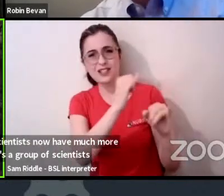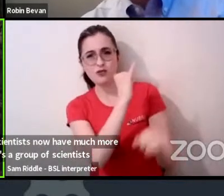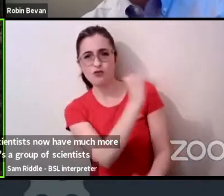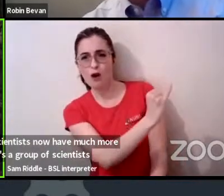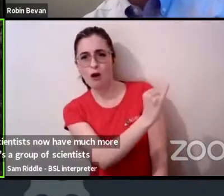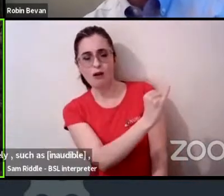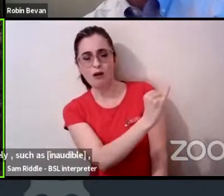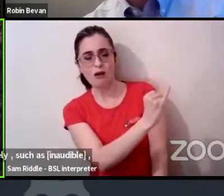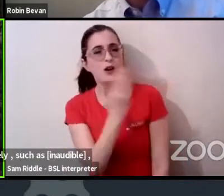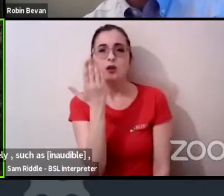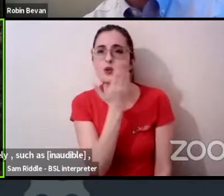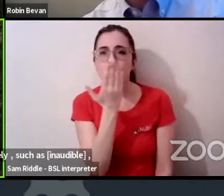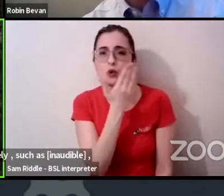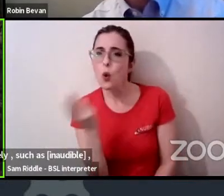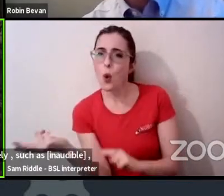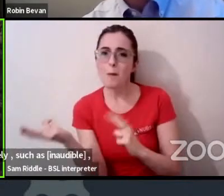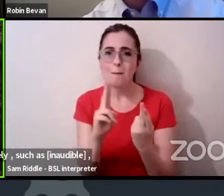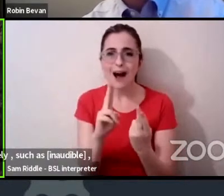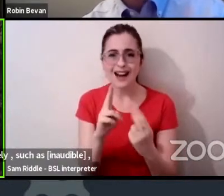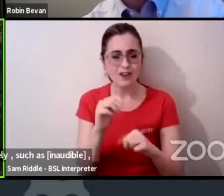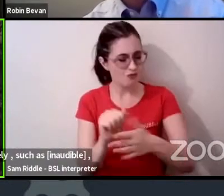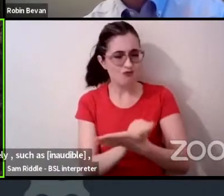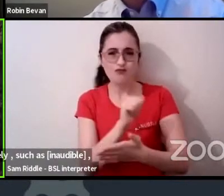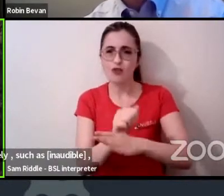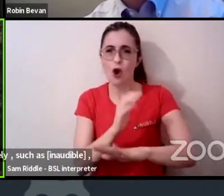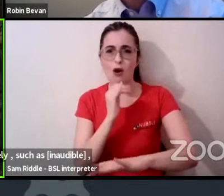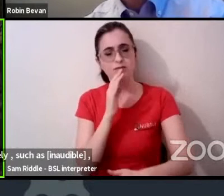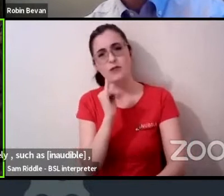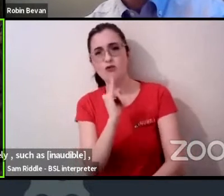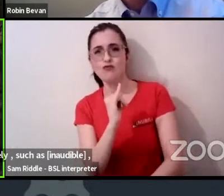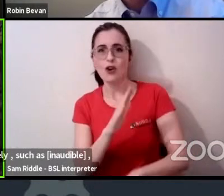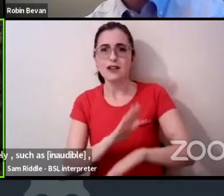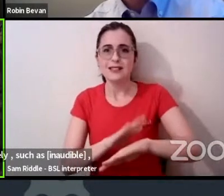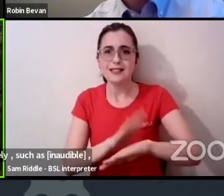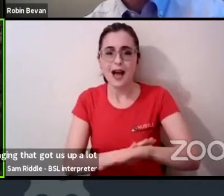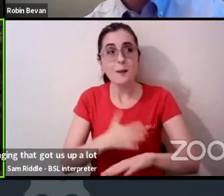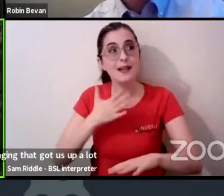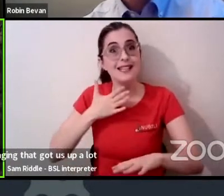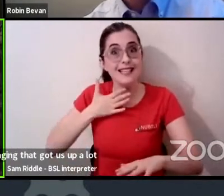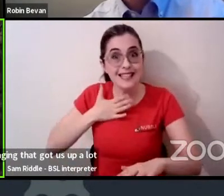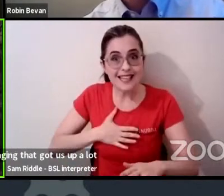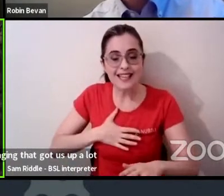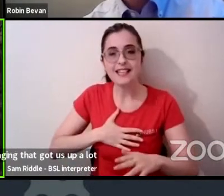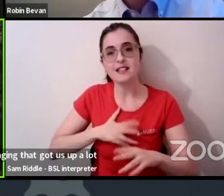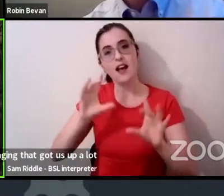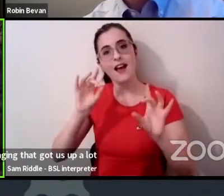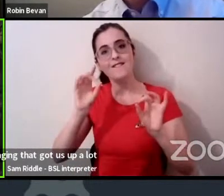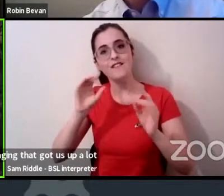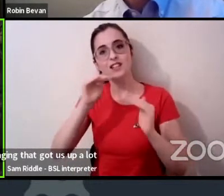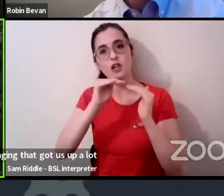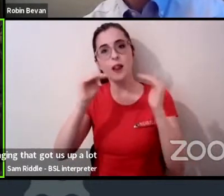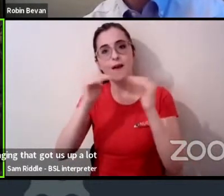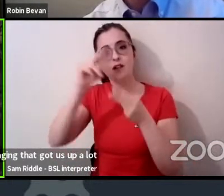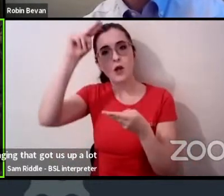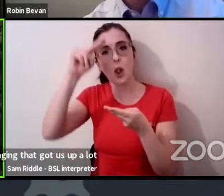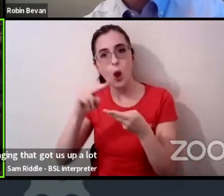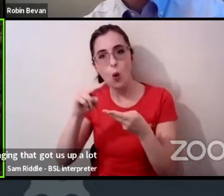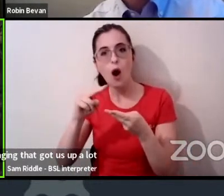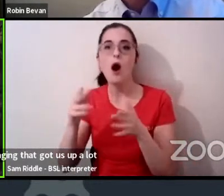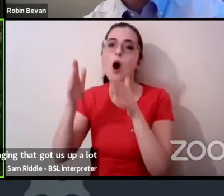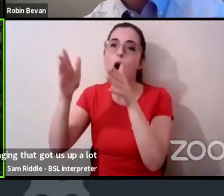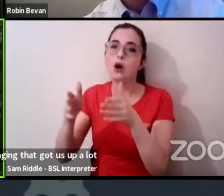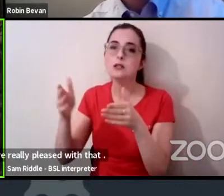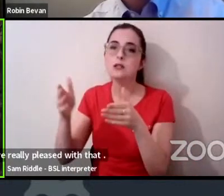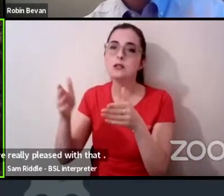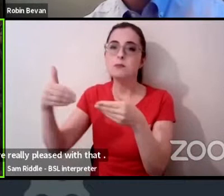should not be happening now, should only be happening when infection levels are much lower, when hospitalization rates are lower, when